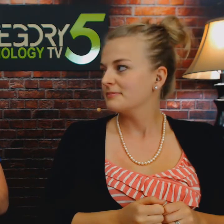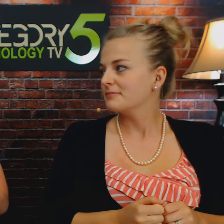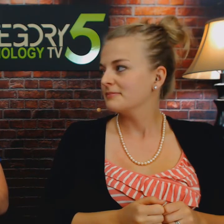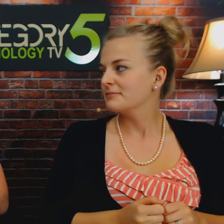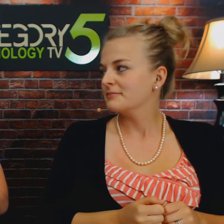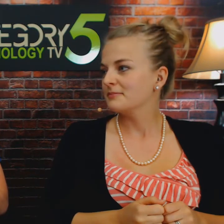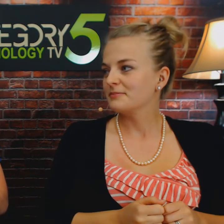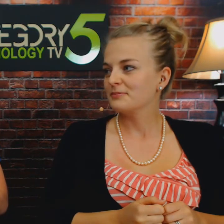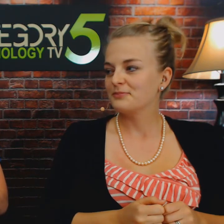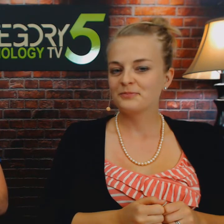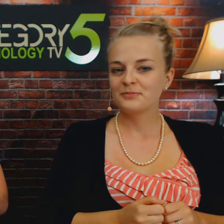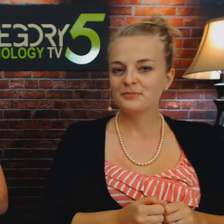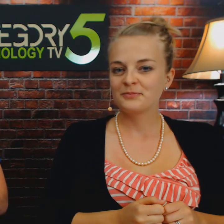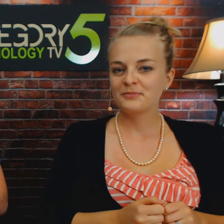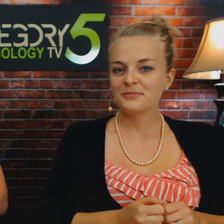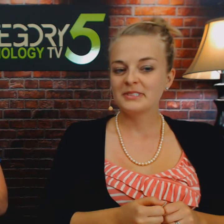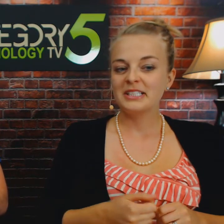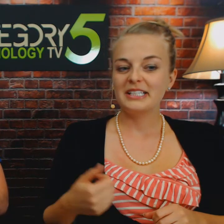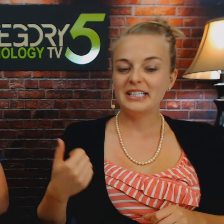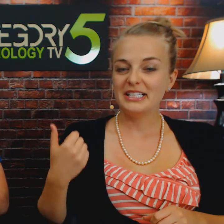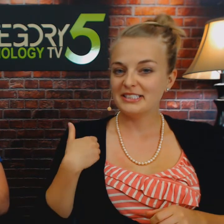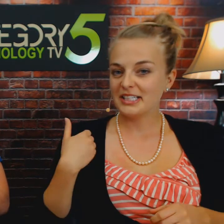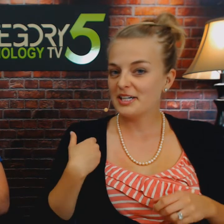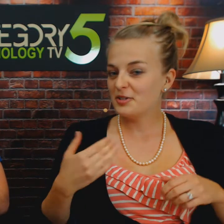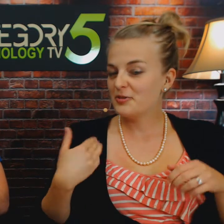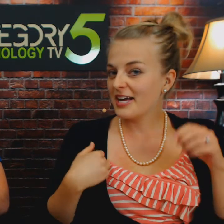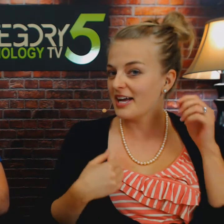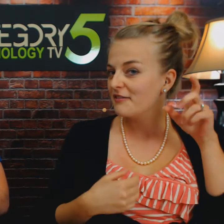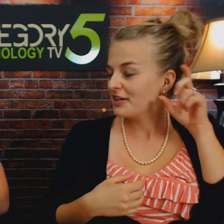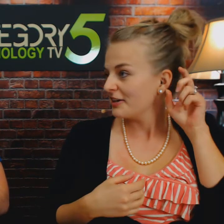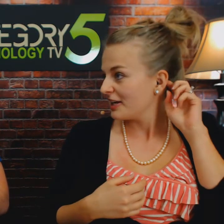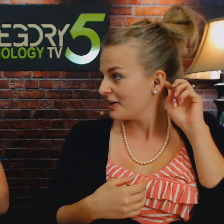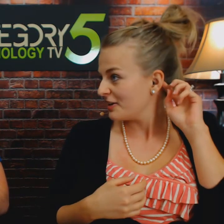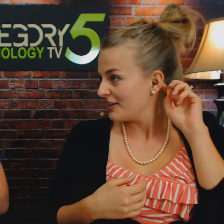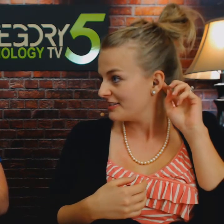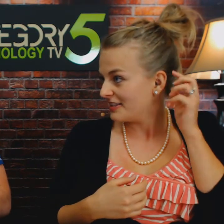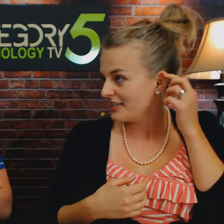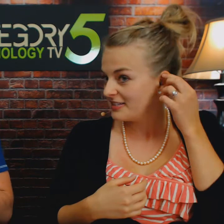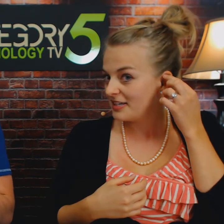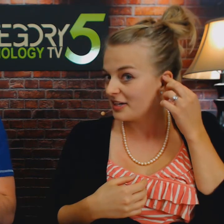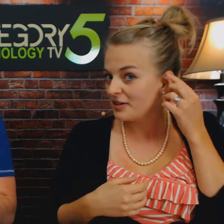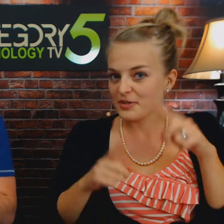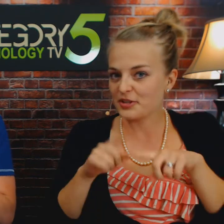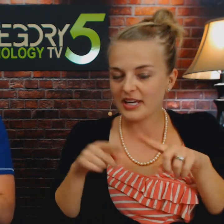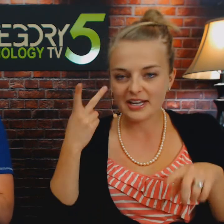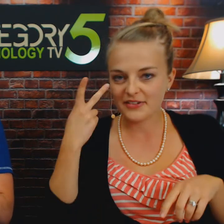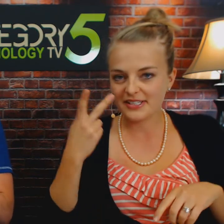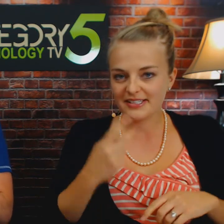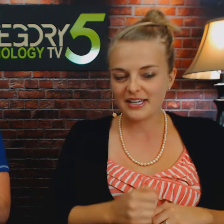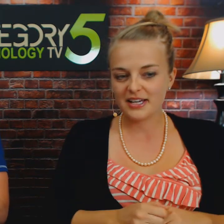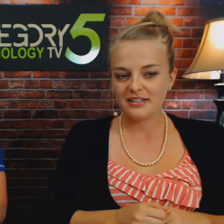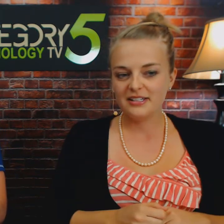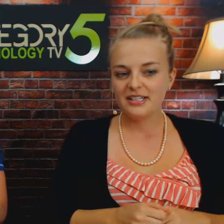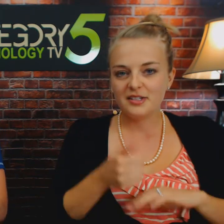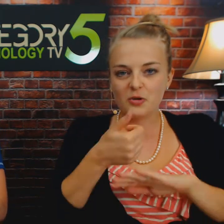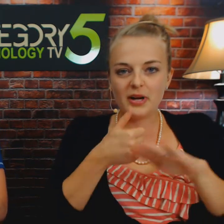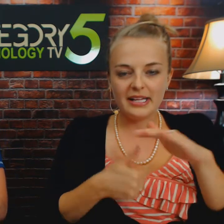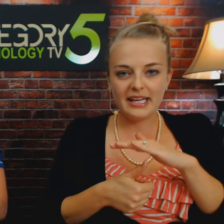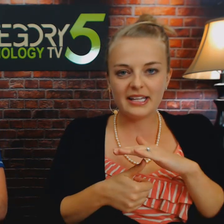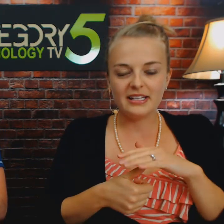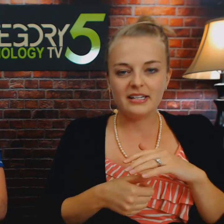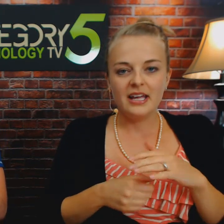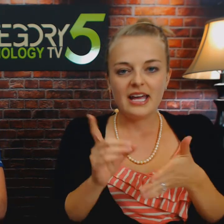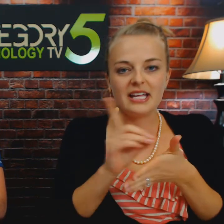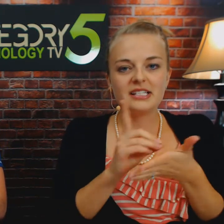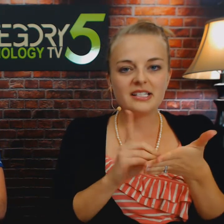actually wearing a Beltone First hearing aid. Yes, I do have a hearing aid on. But I can't see it. but you can't even see it. So